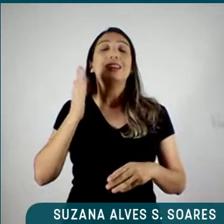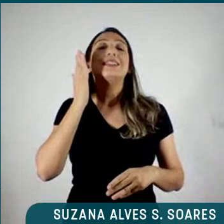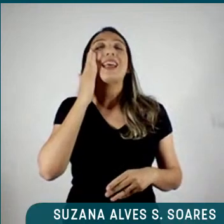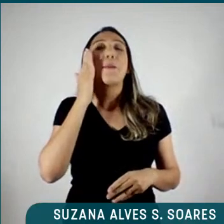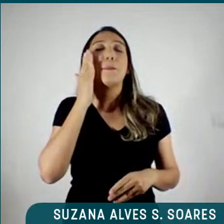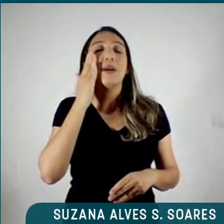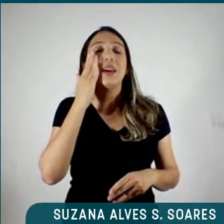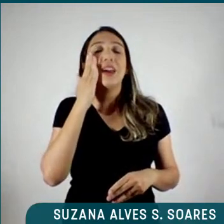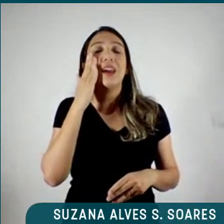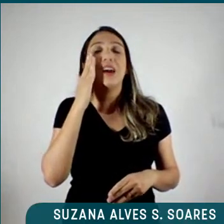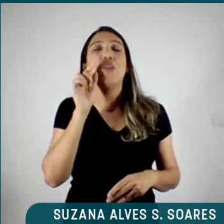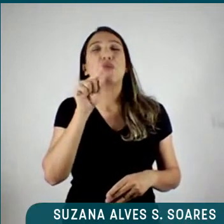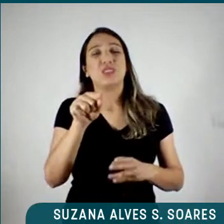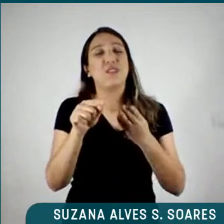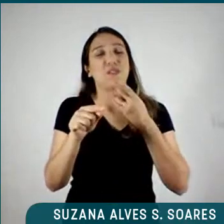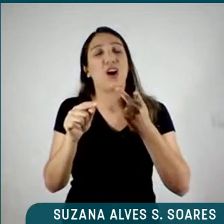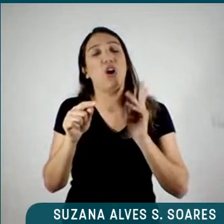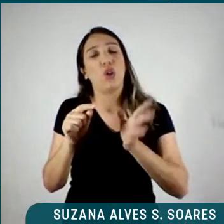Malu,